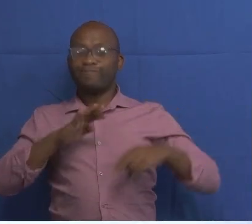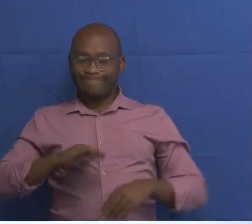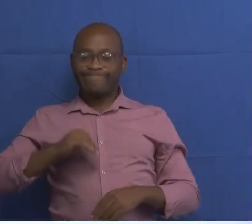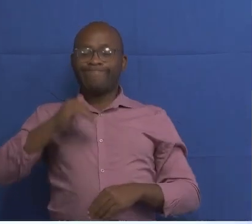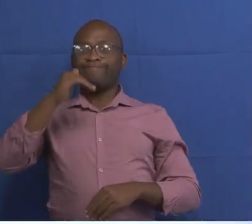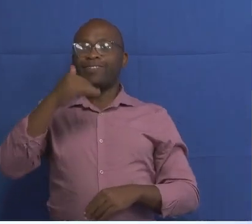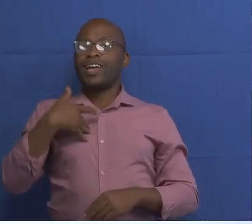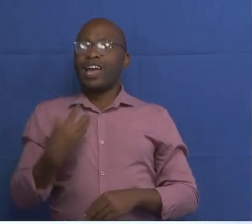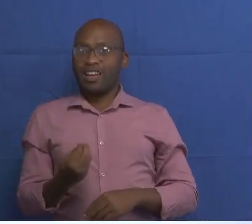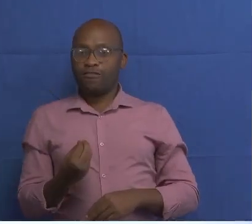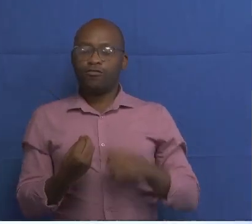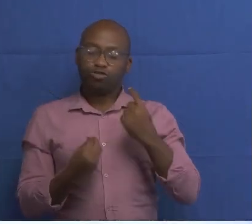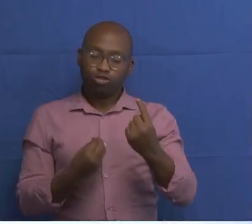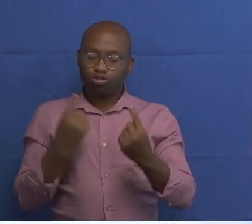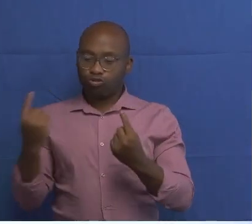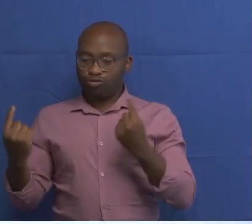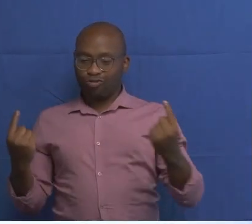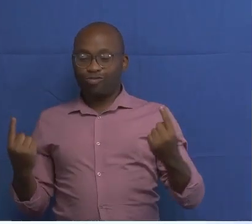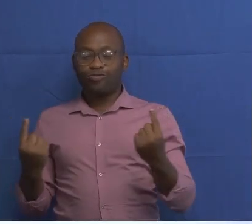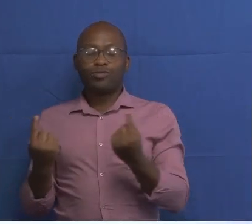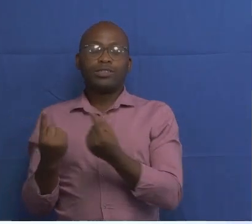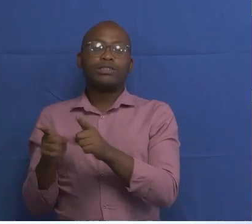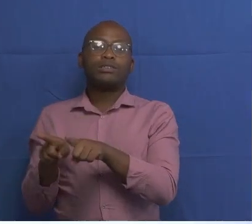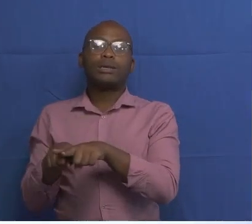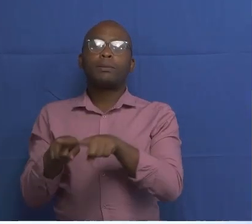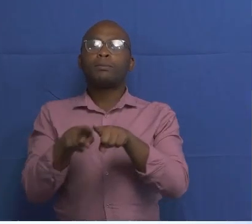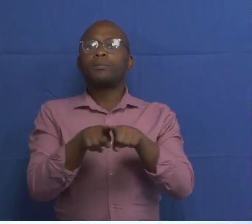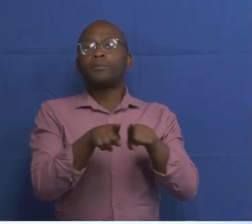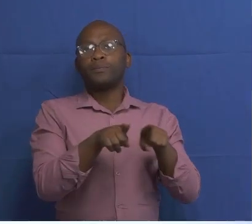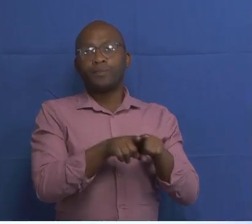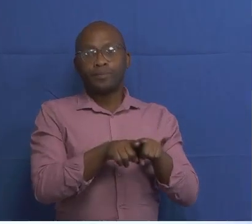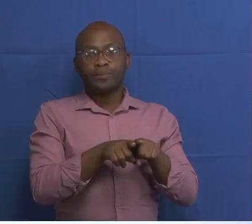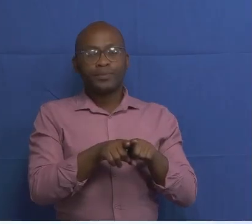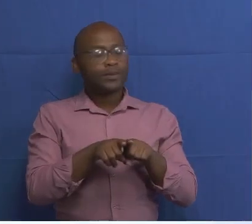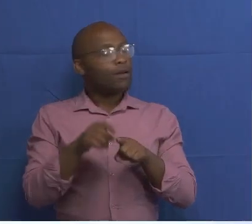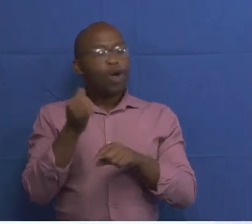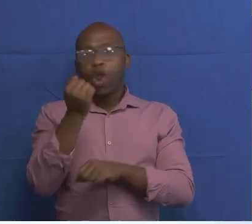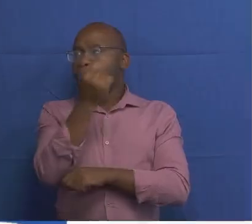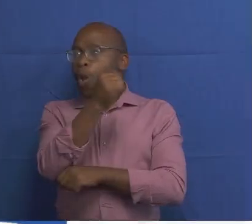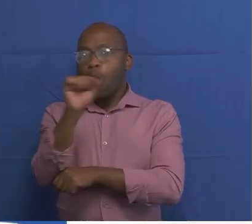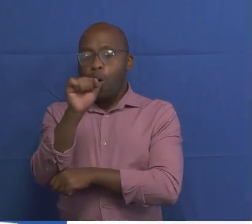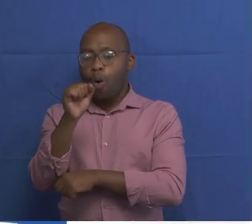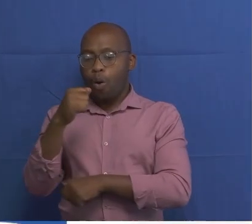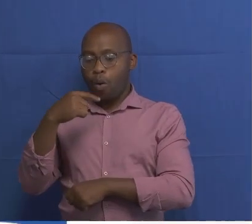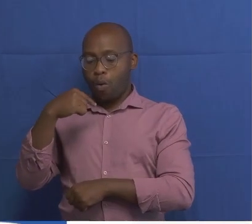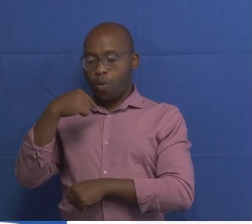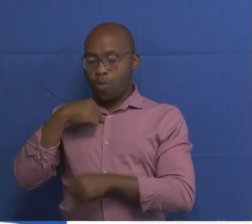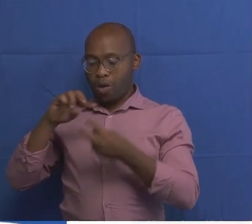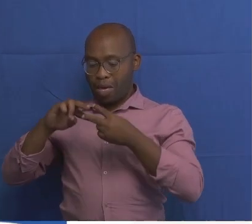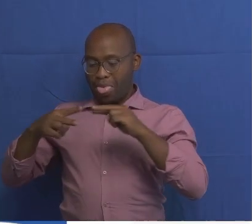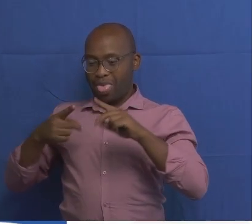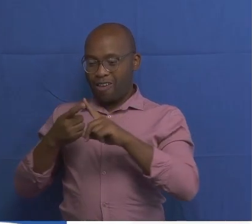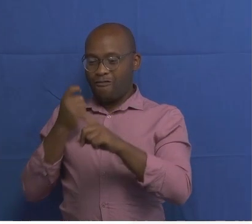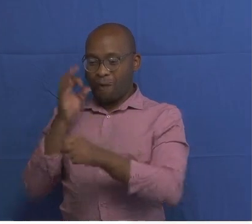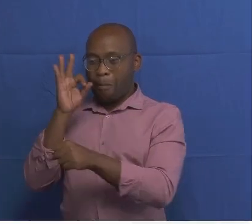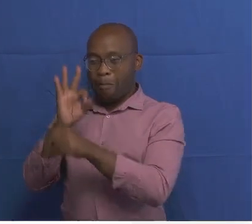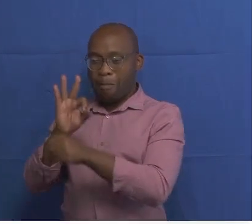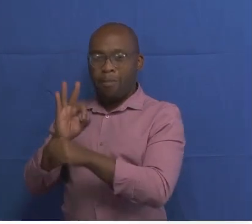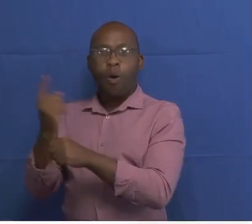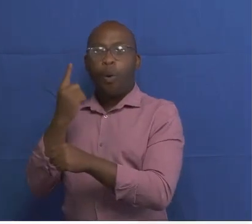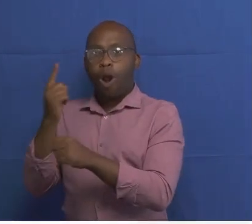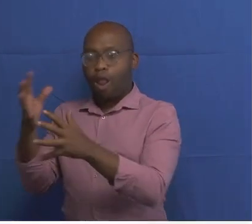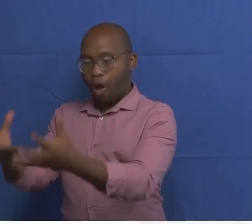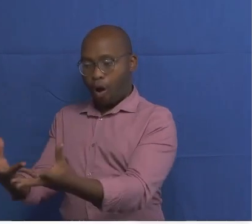now offspring do not inherit a complete gene from each parent, but rather they inherit an